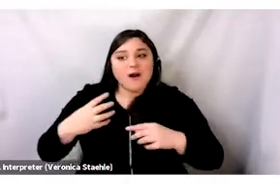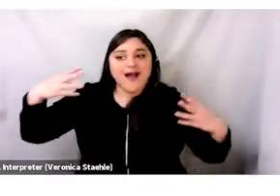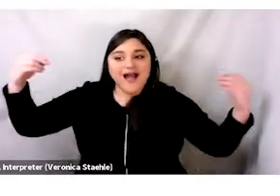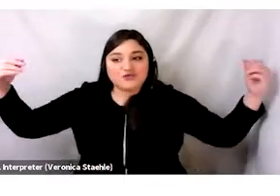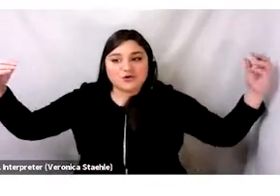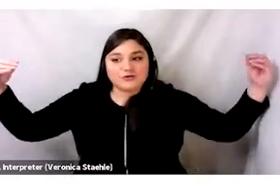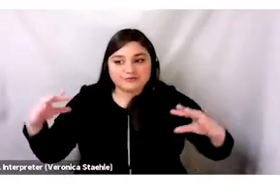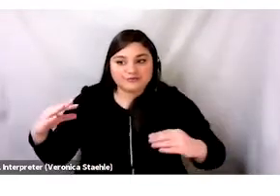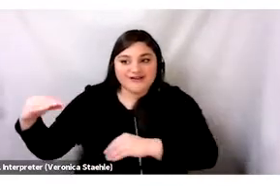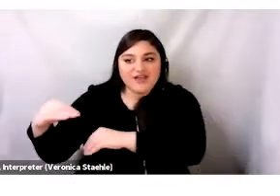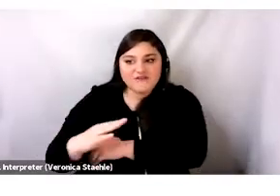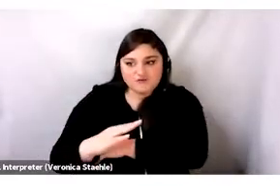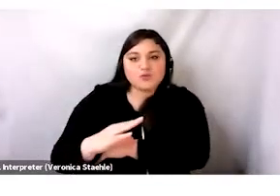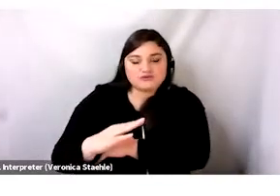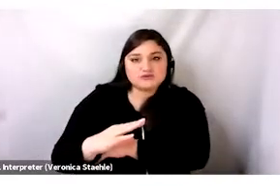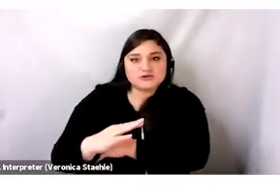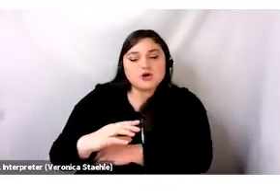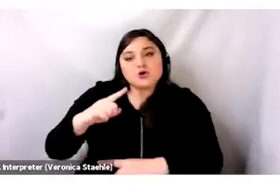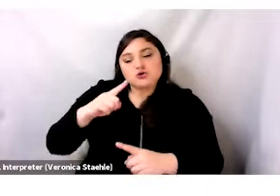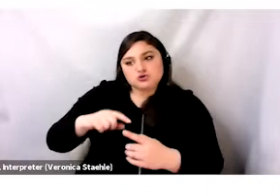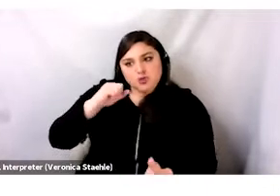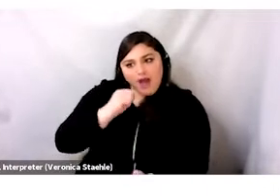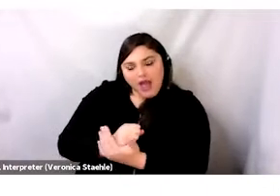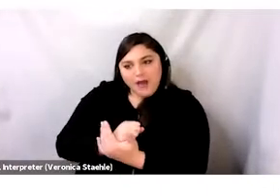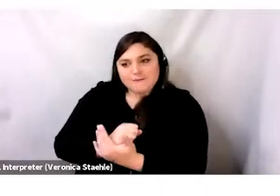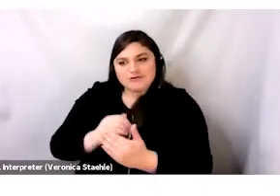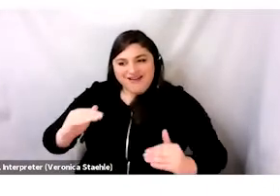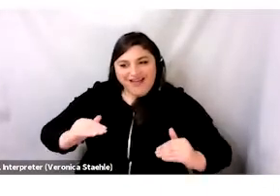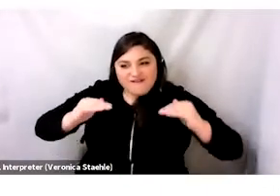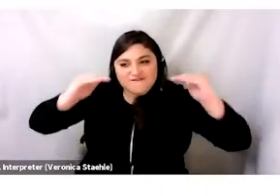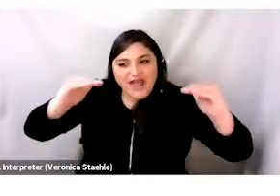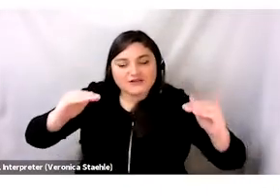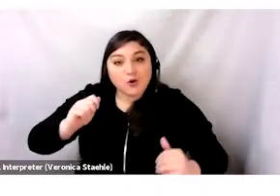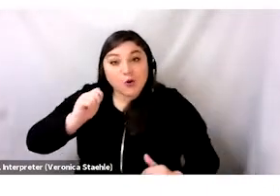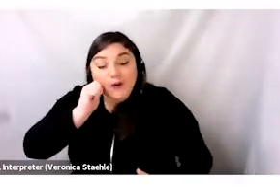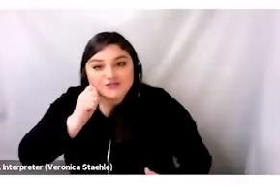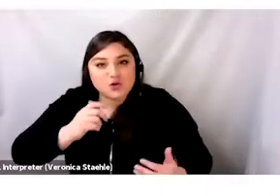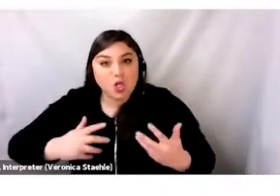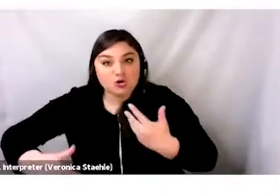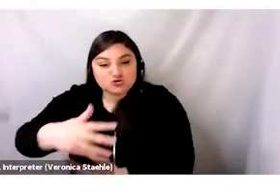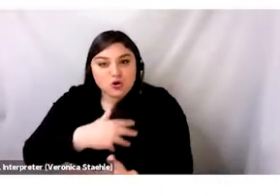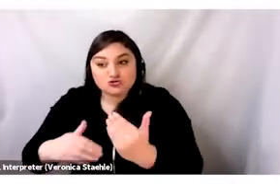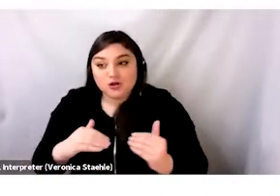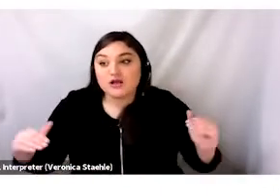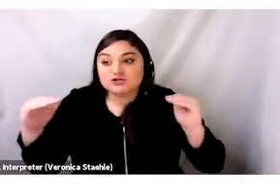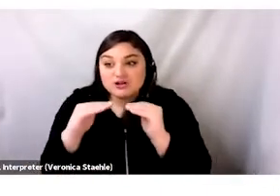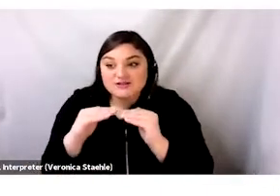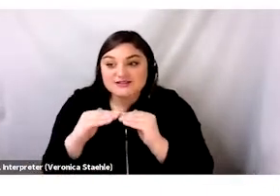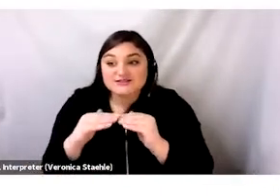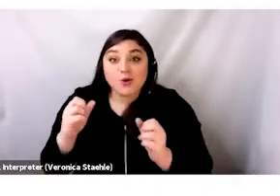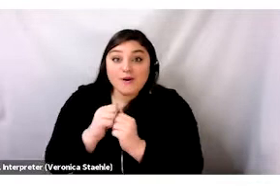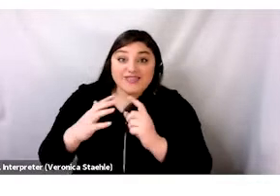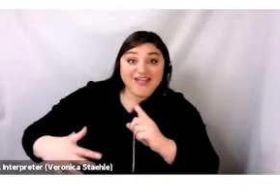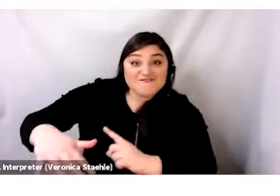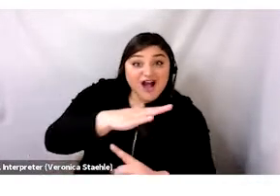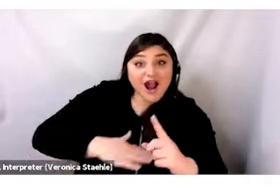to advance racial, social, and economic justice, environmental sustainability, and